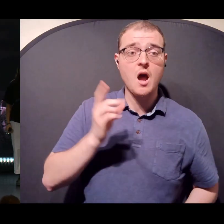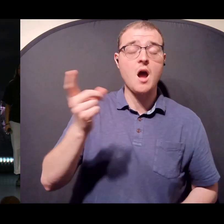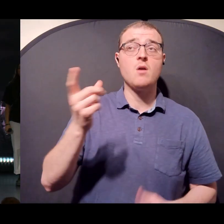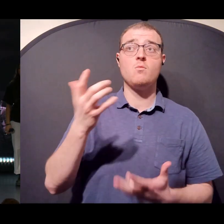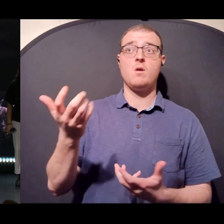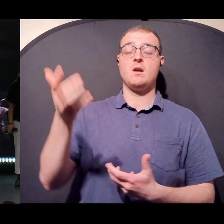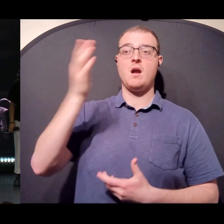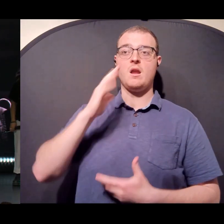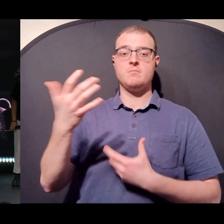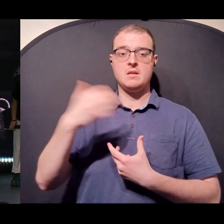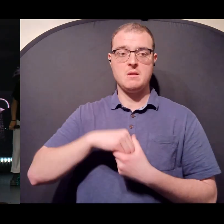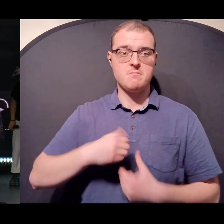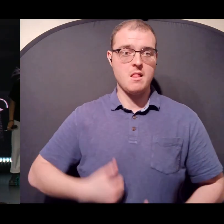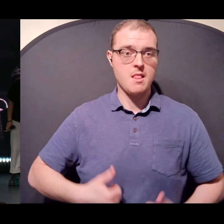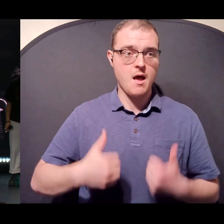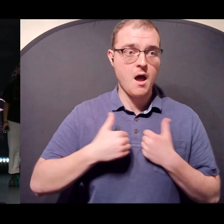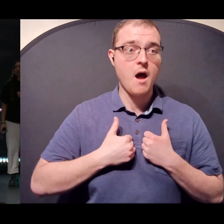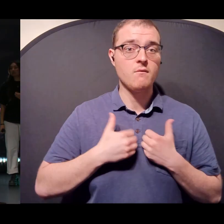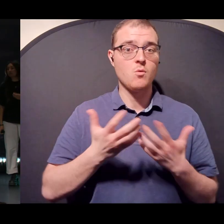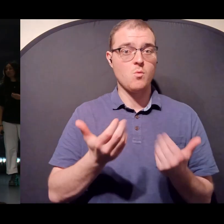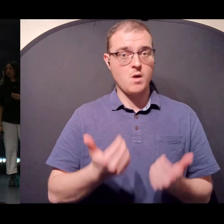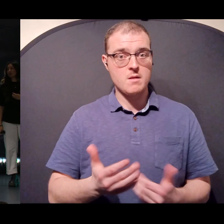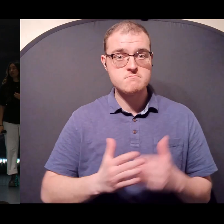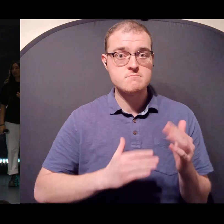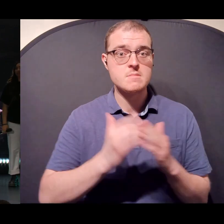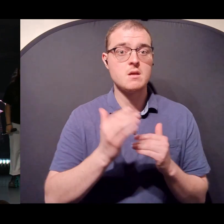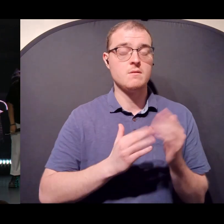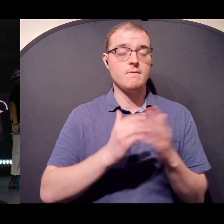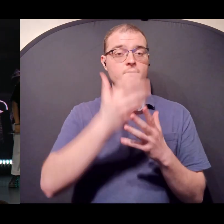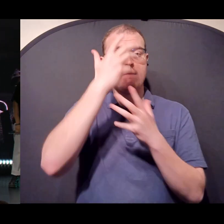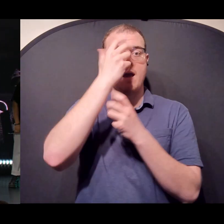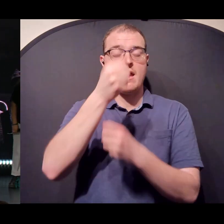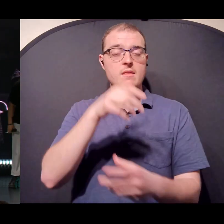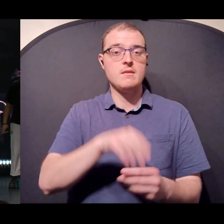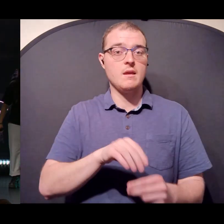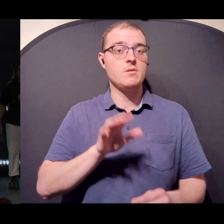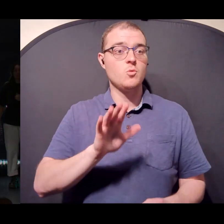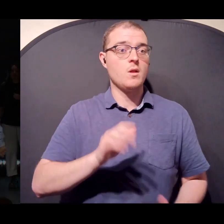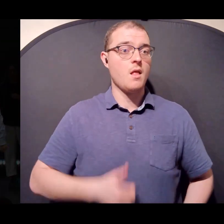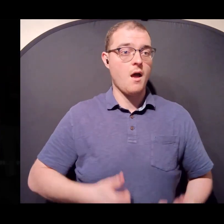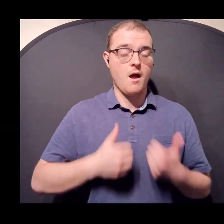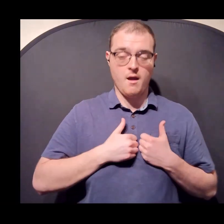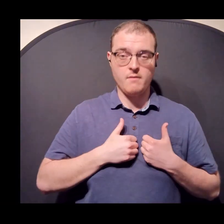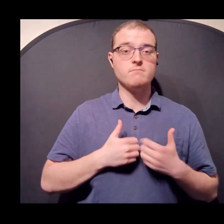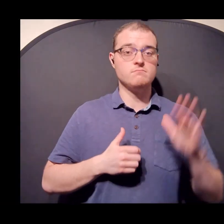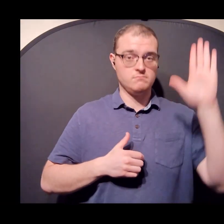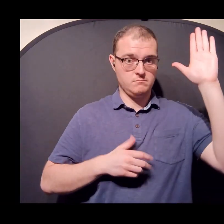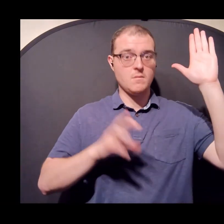God. I want to give him my life. I want to build faith in my heart. Vince, would you go ahead and lead him in that prayer?